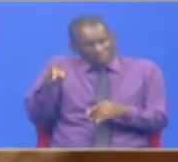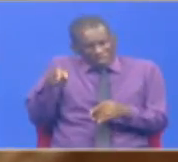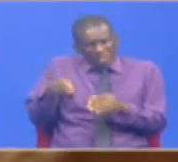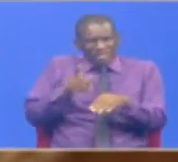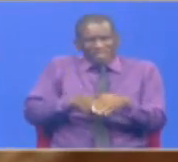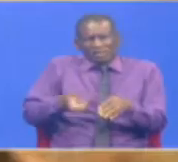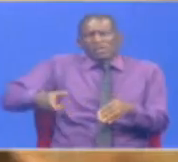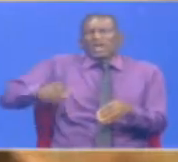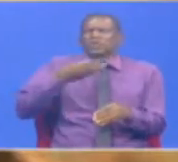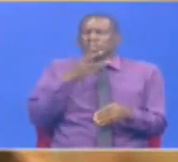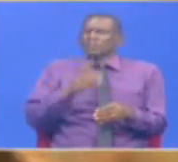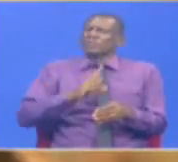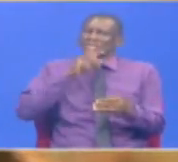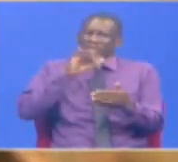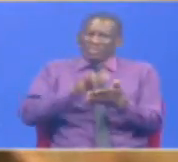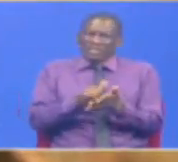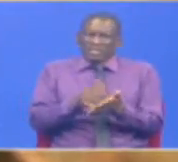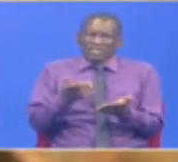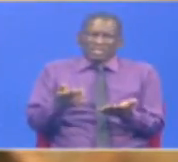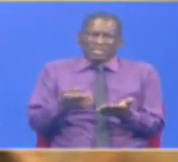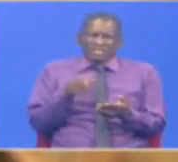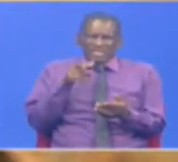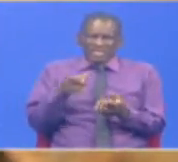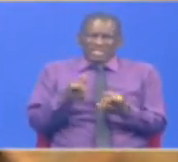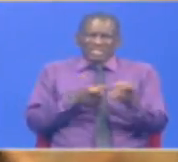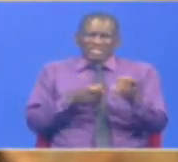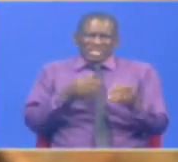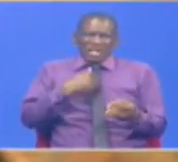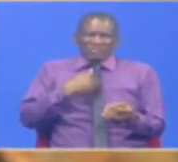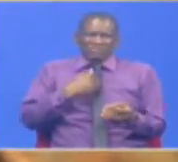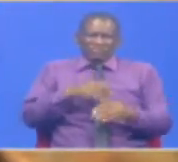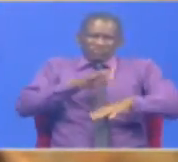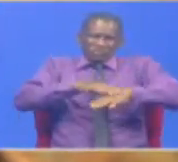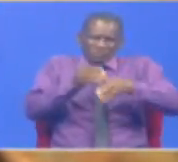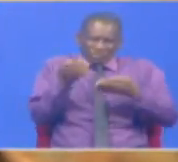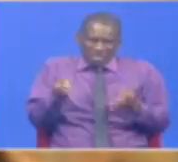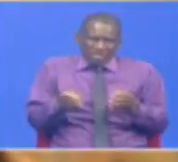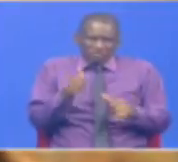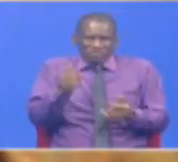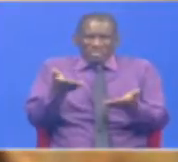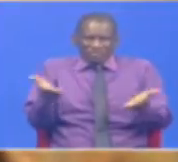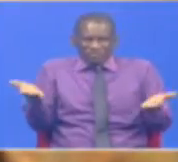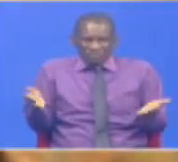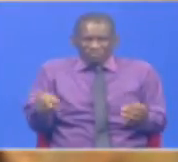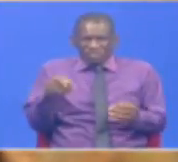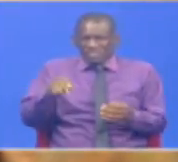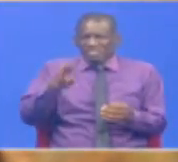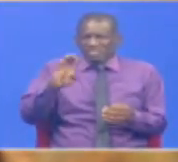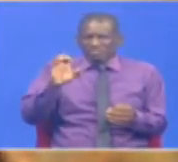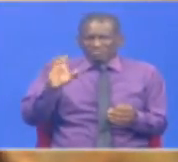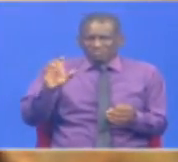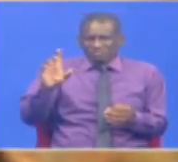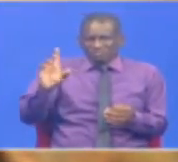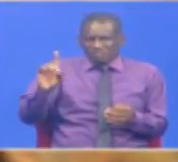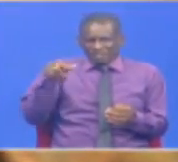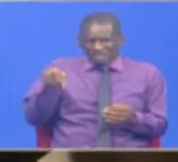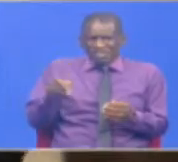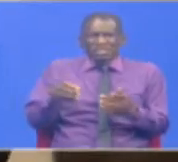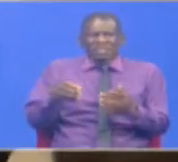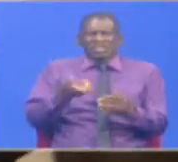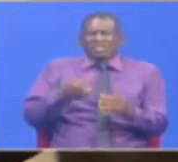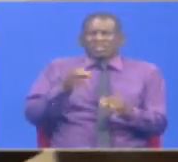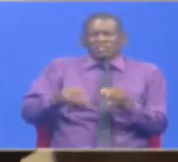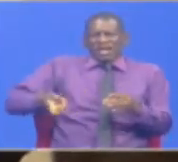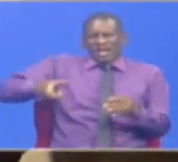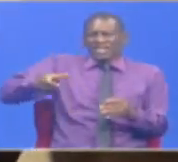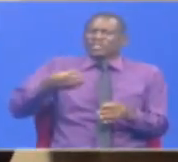We say it contains nutrients which are available on this bed, provided we are adding some water. So the